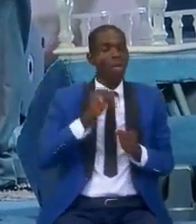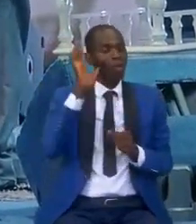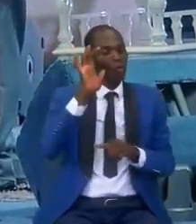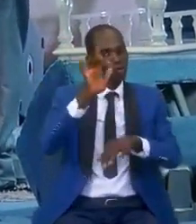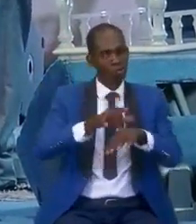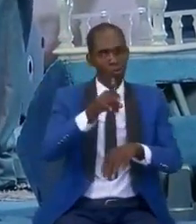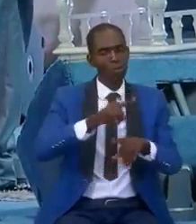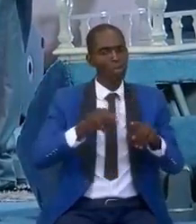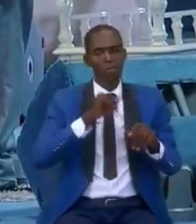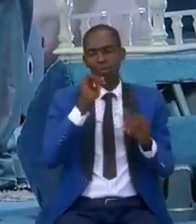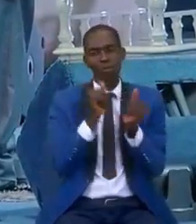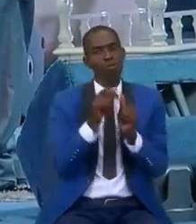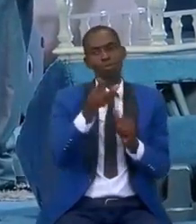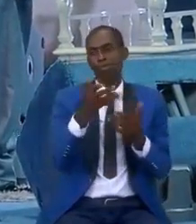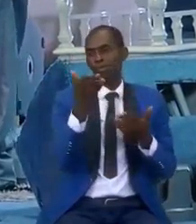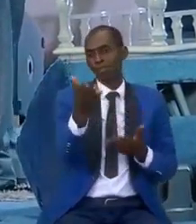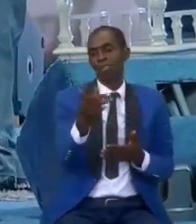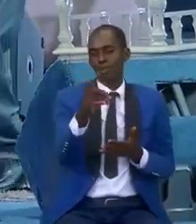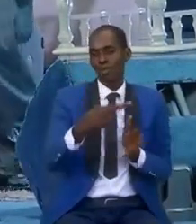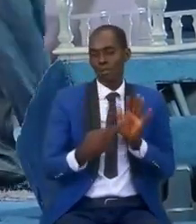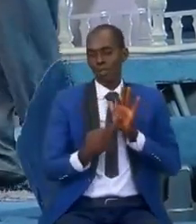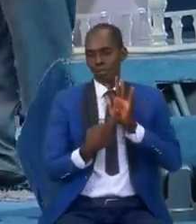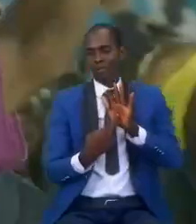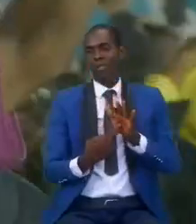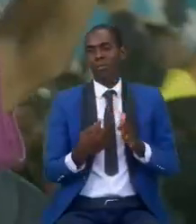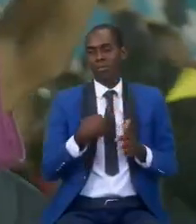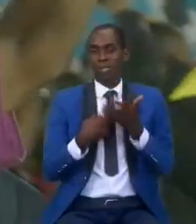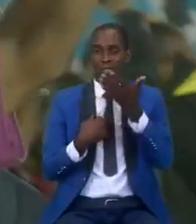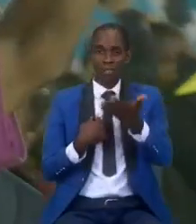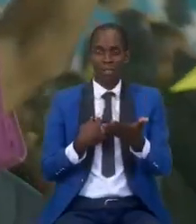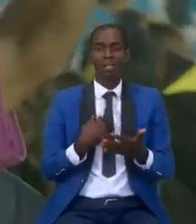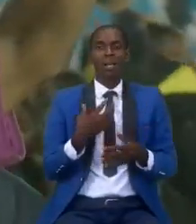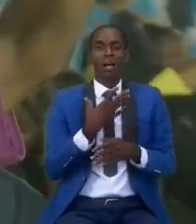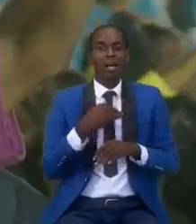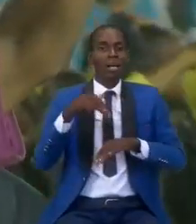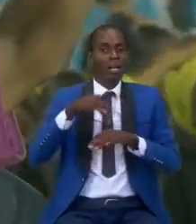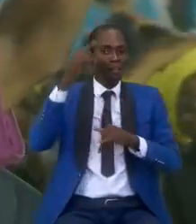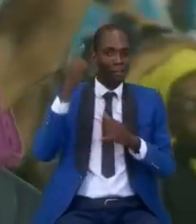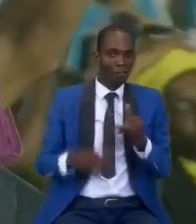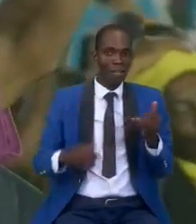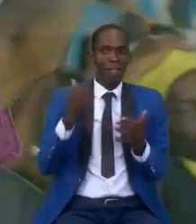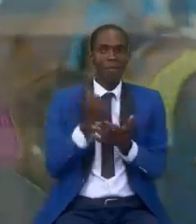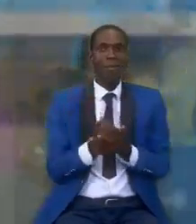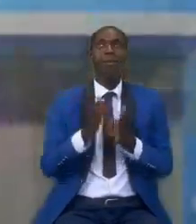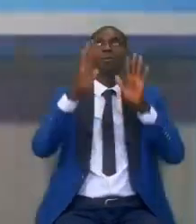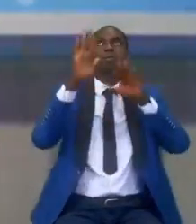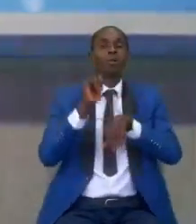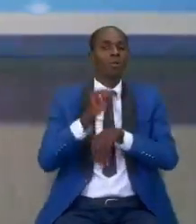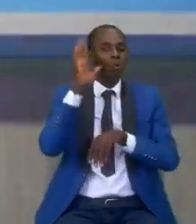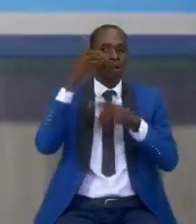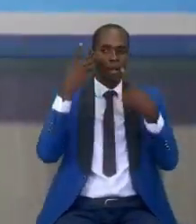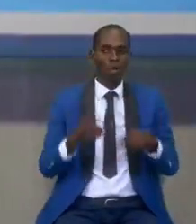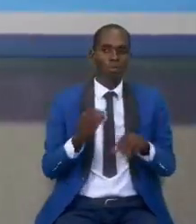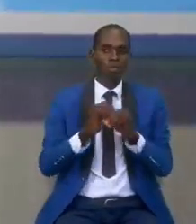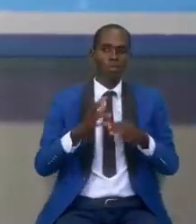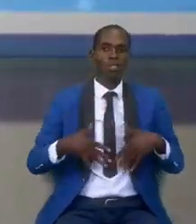final amen, miracle will happen in your life. We're ready now. Are you ready? Heaven is